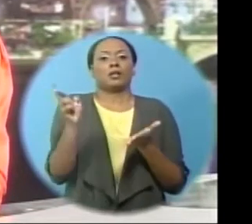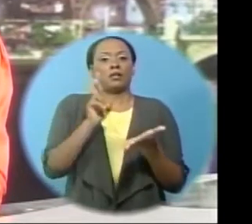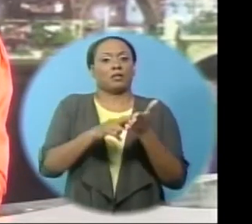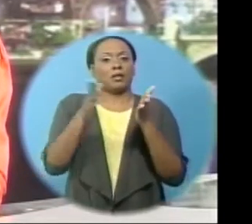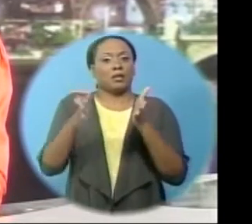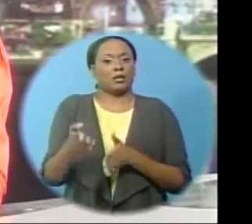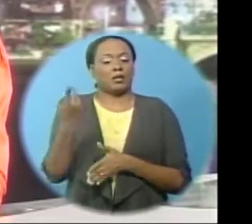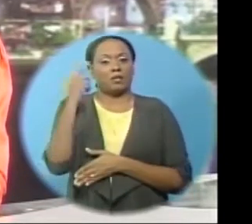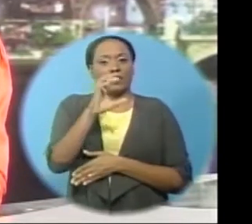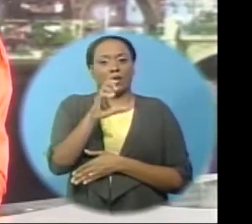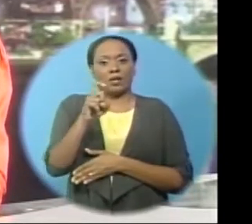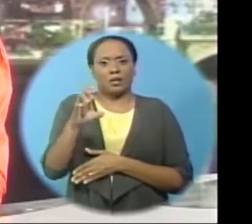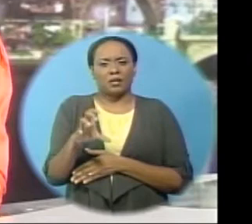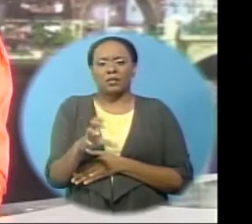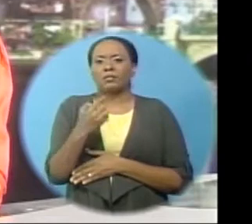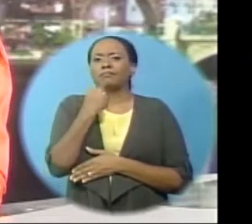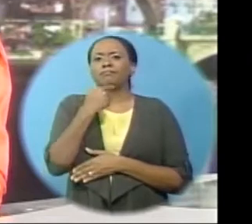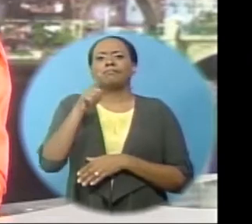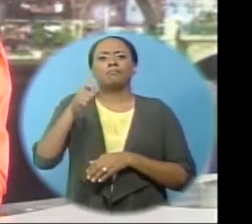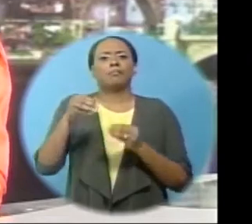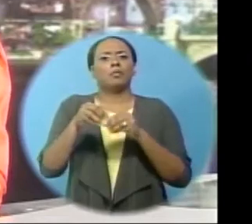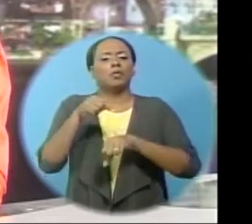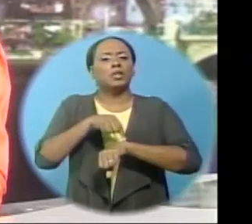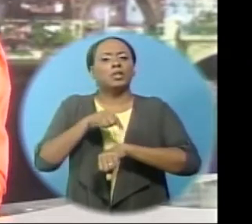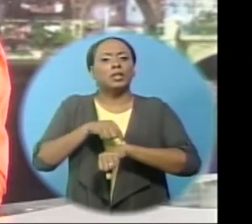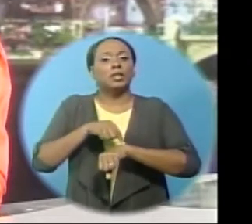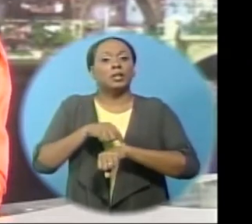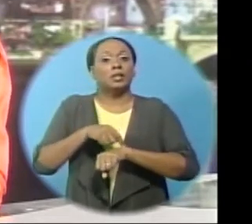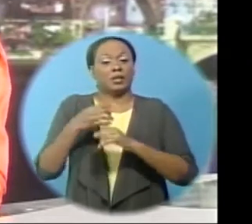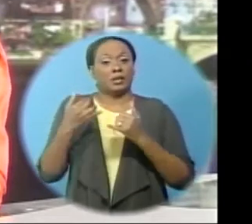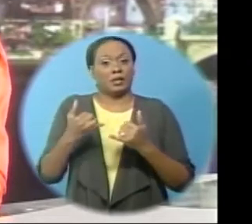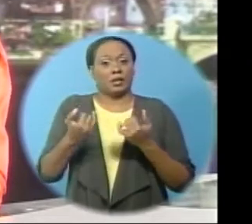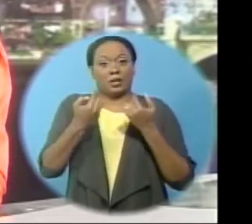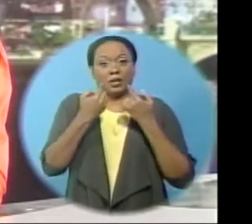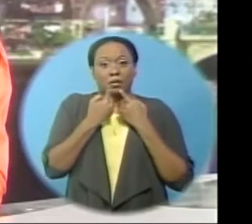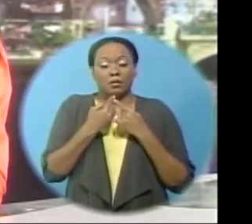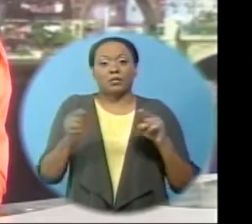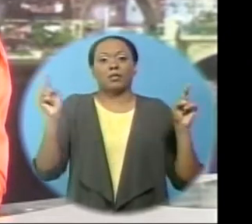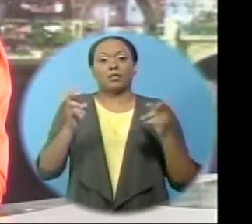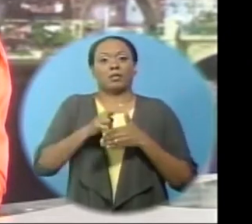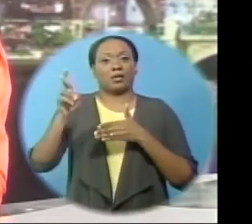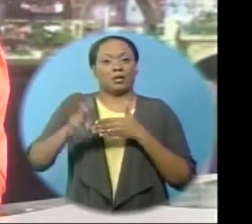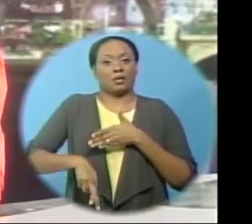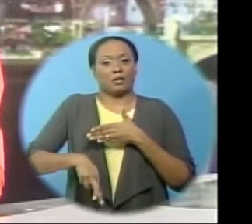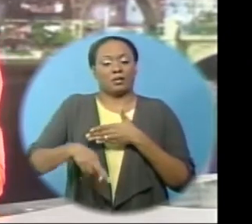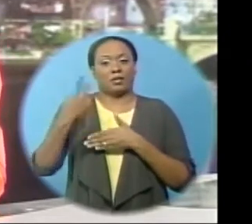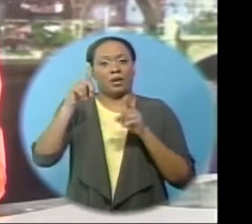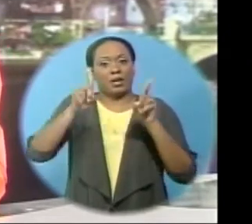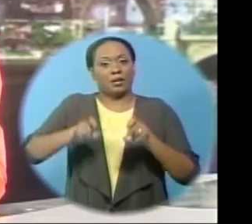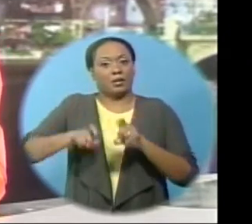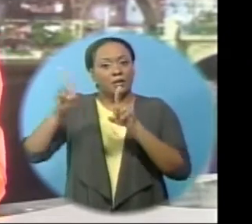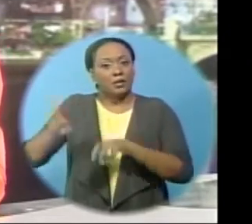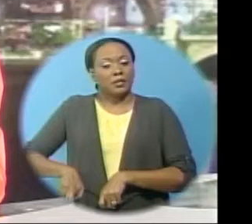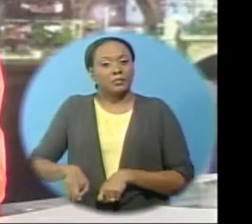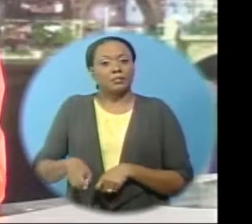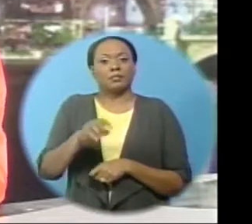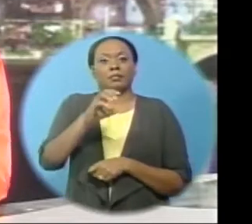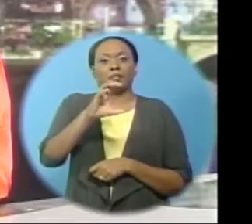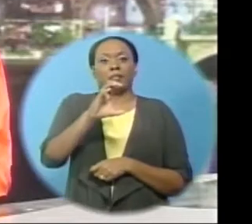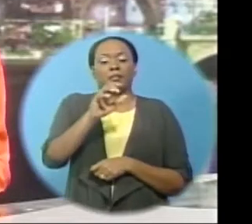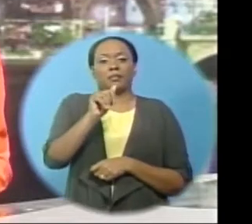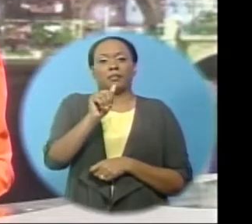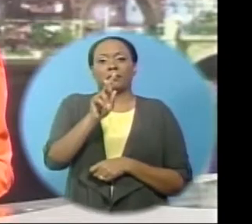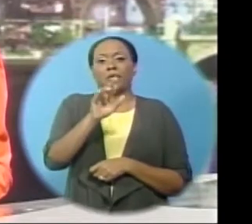Examinations Council, Glenroy Cumberbatch, as he announced the results of the 2017 exams. He says CARICOM has set up a